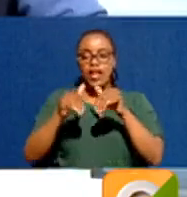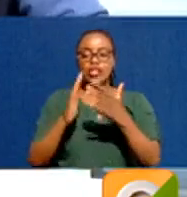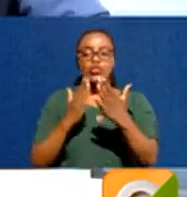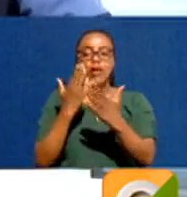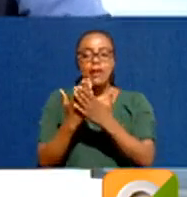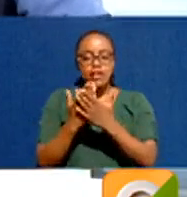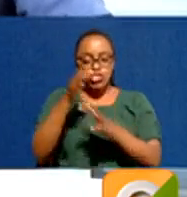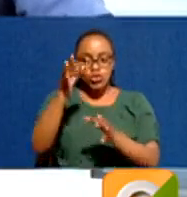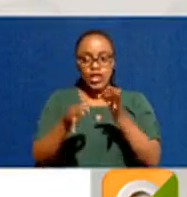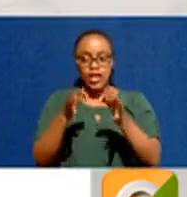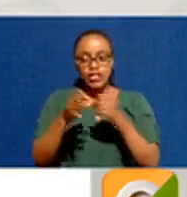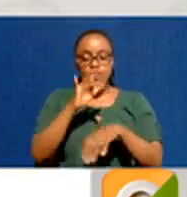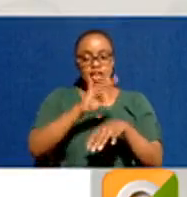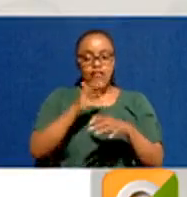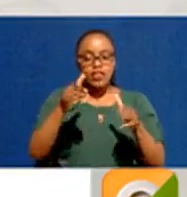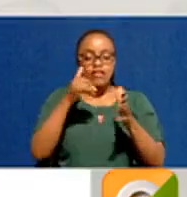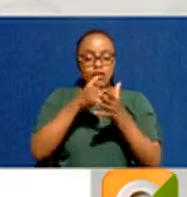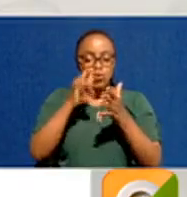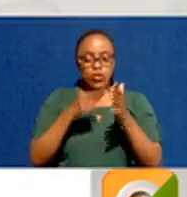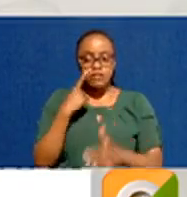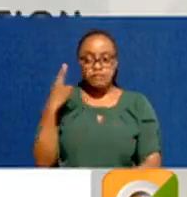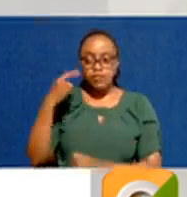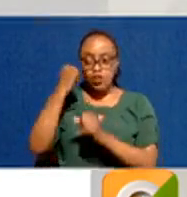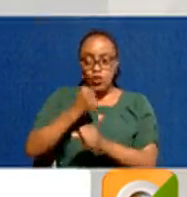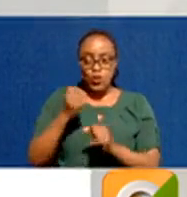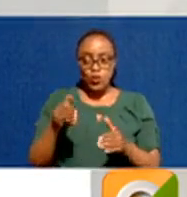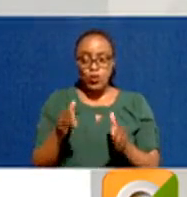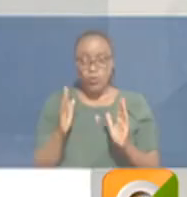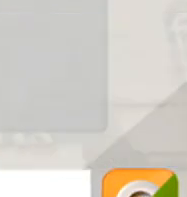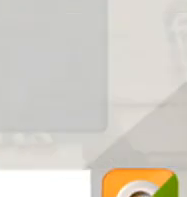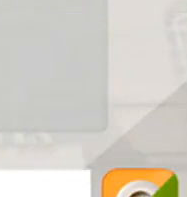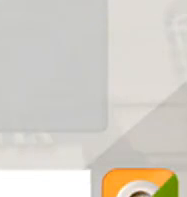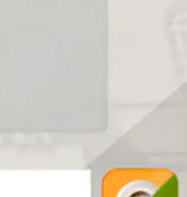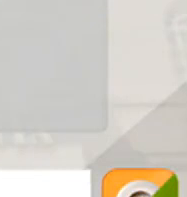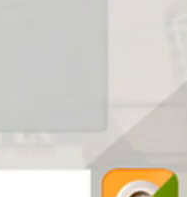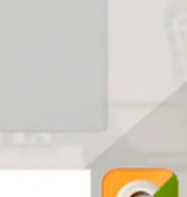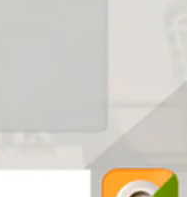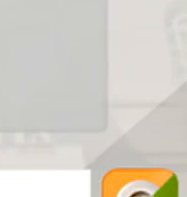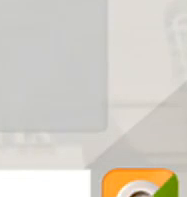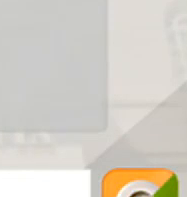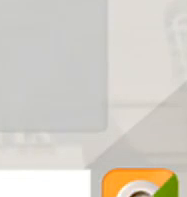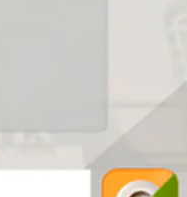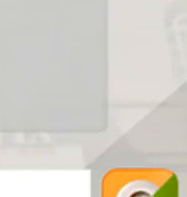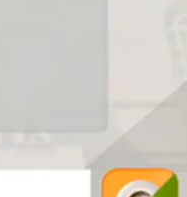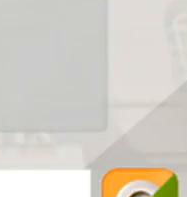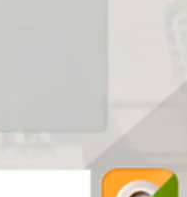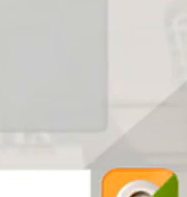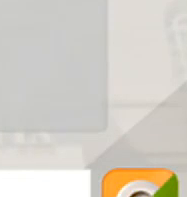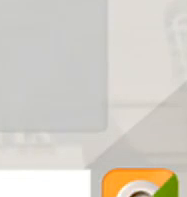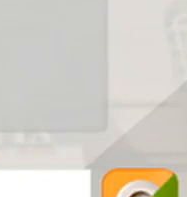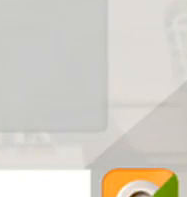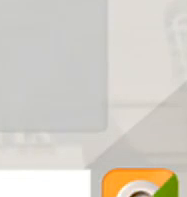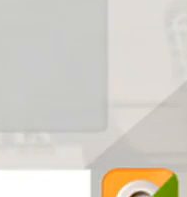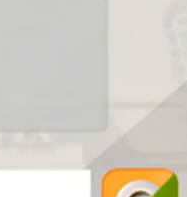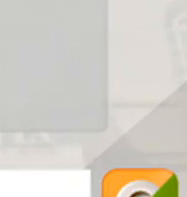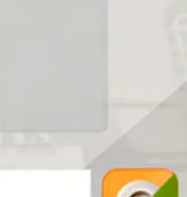petition verdict. Well, the affected roads include Ngong Road from the junction of First Avenue opposite the National Hospital